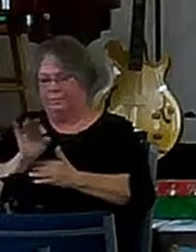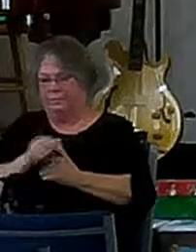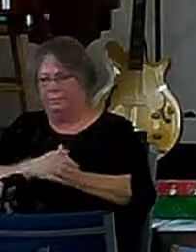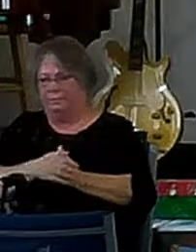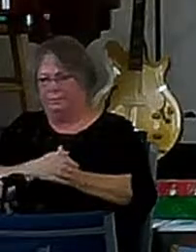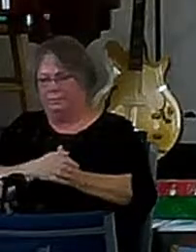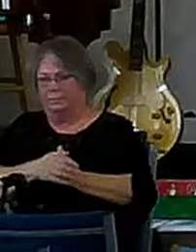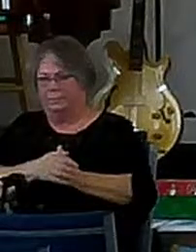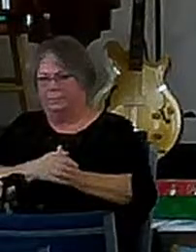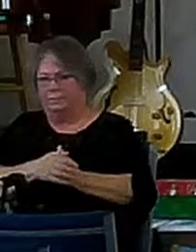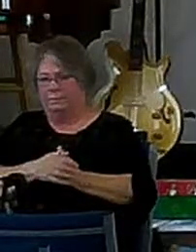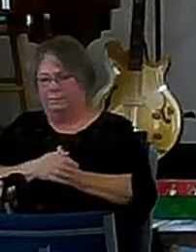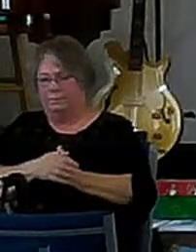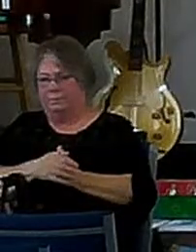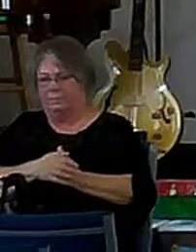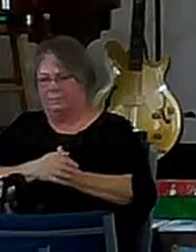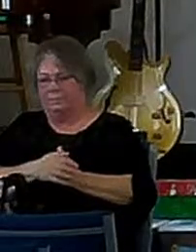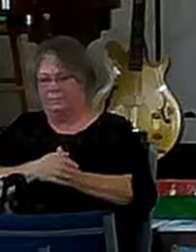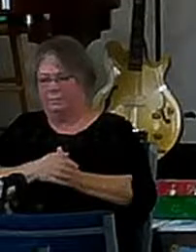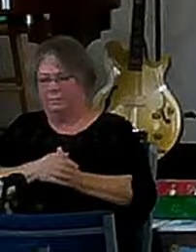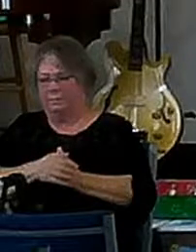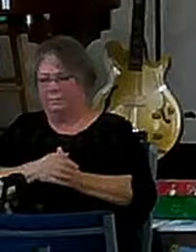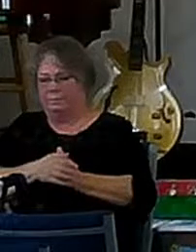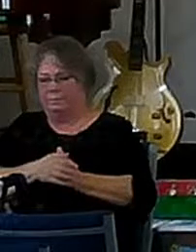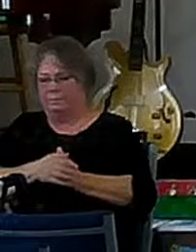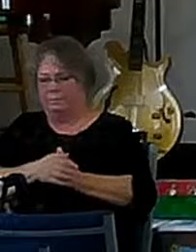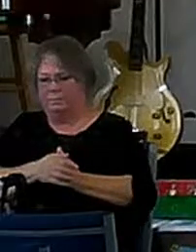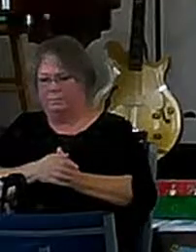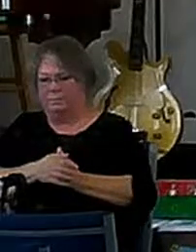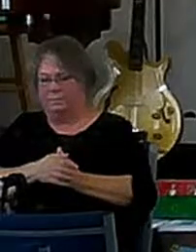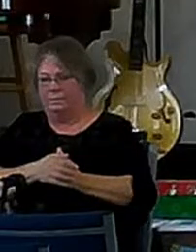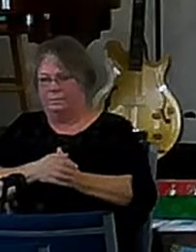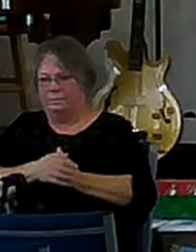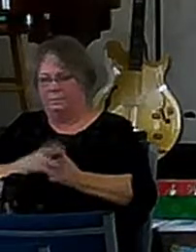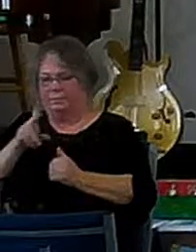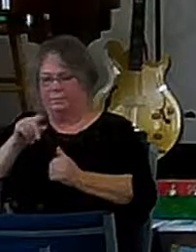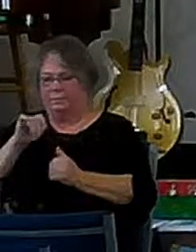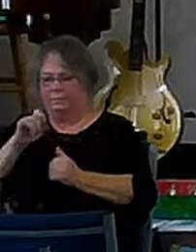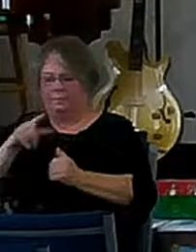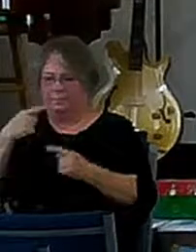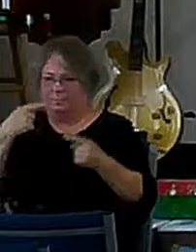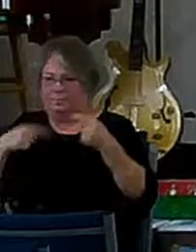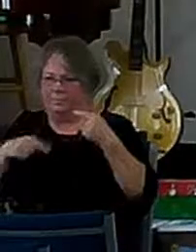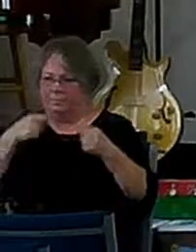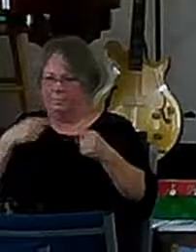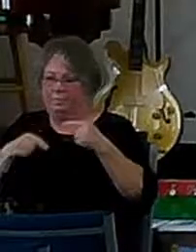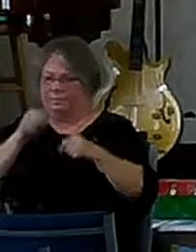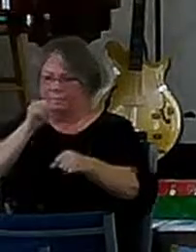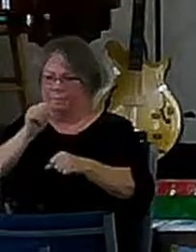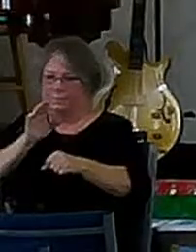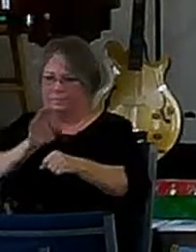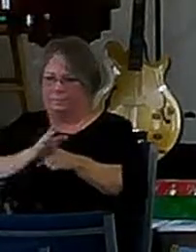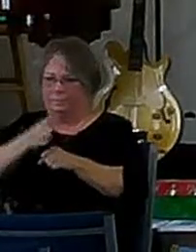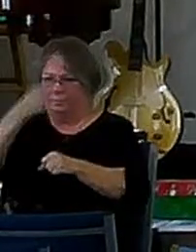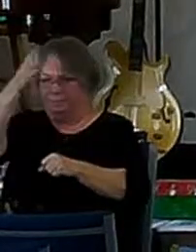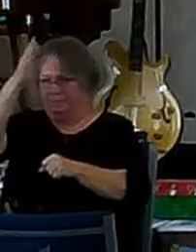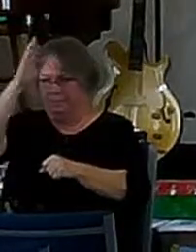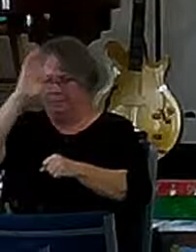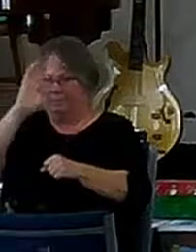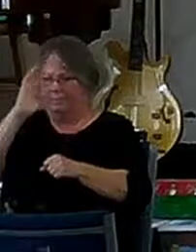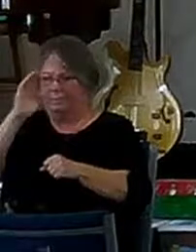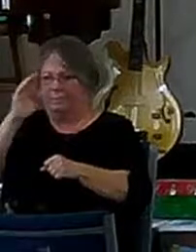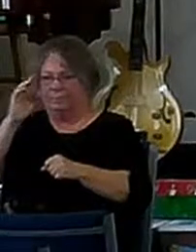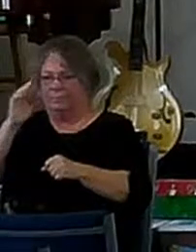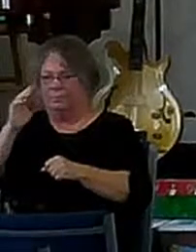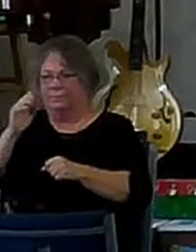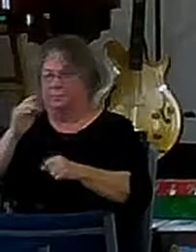Instead, Paul argues, as we'll see more fully in coming weeks, that the promises of God have been and are